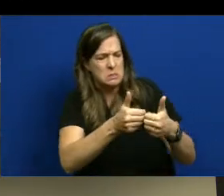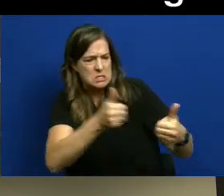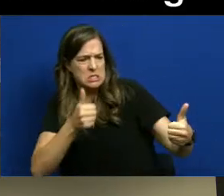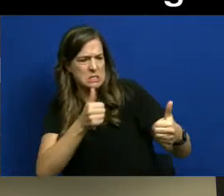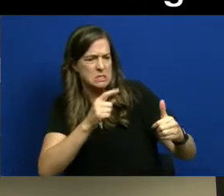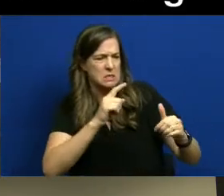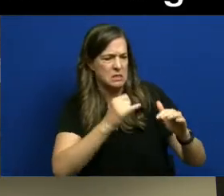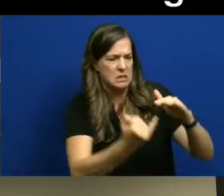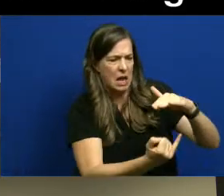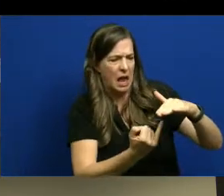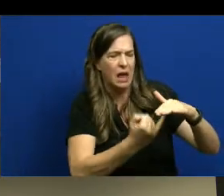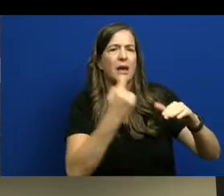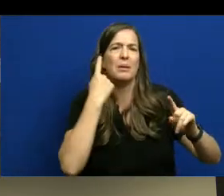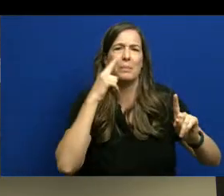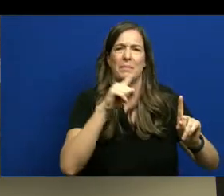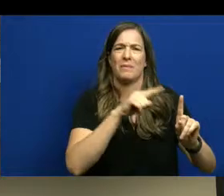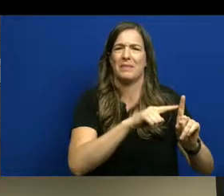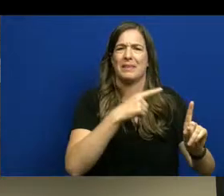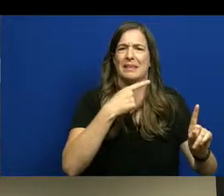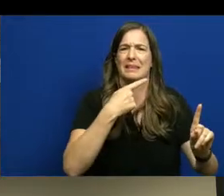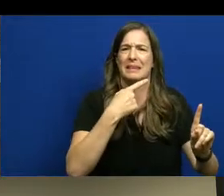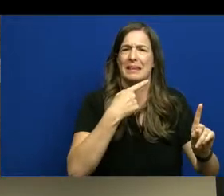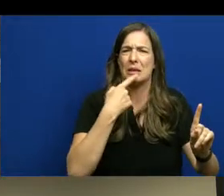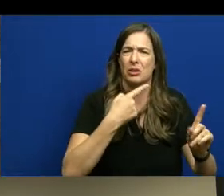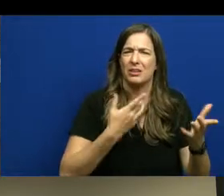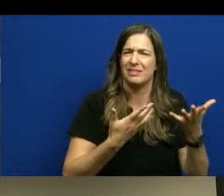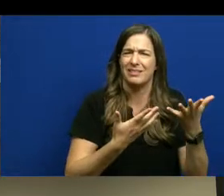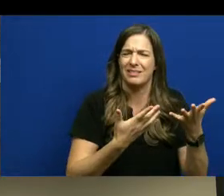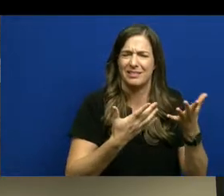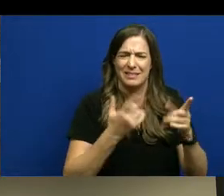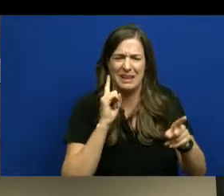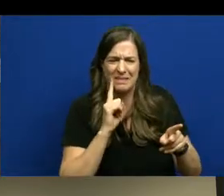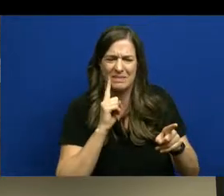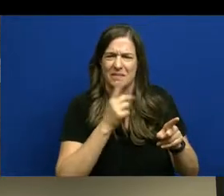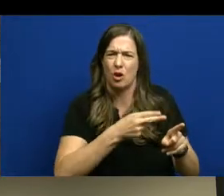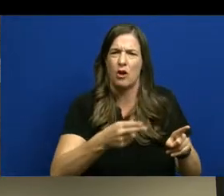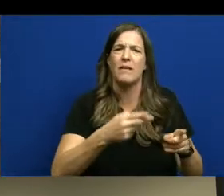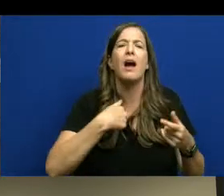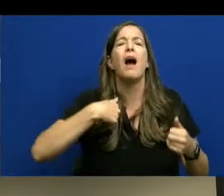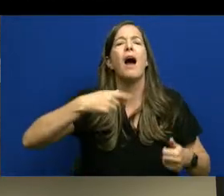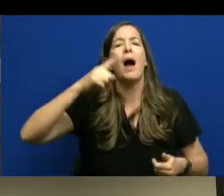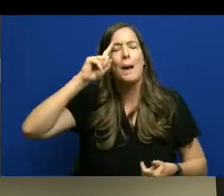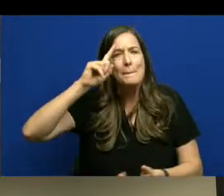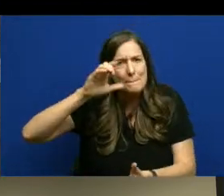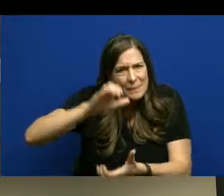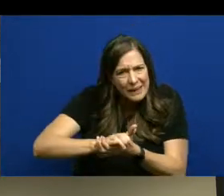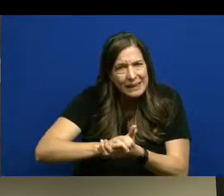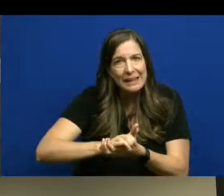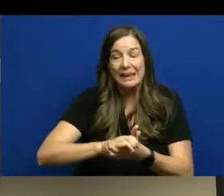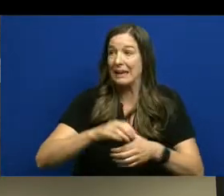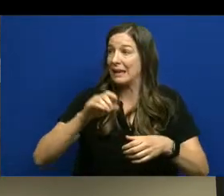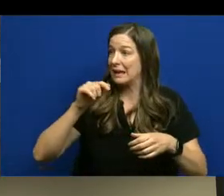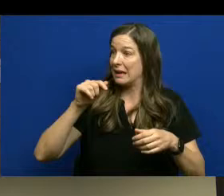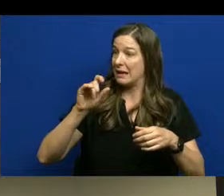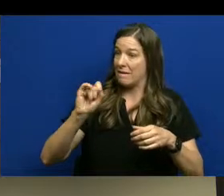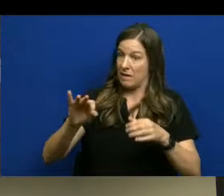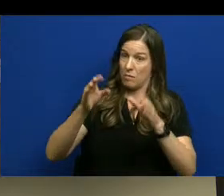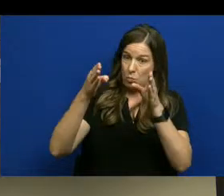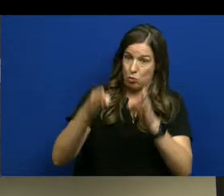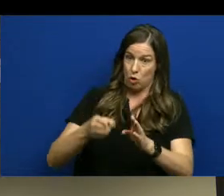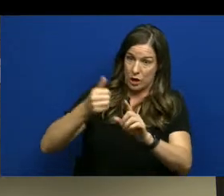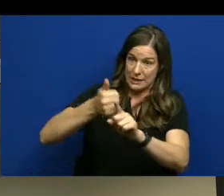If a hearing person is qualified, and I do believe that both Suke and Carmen are extremely